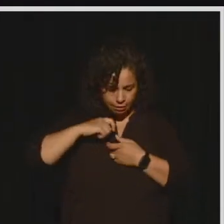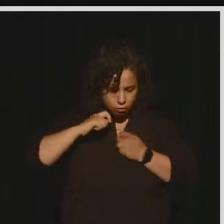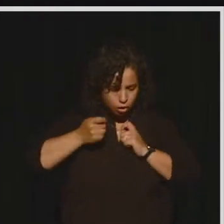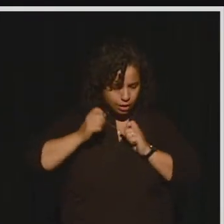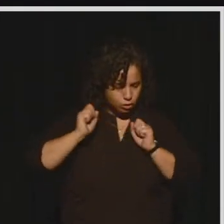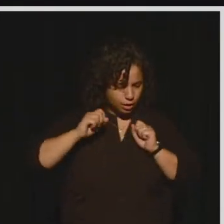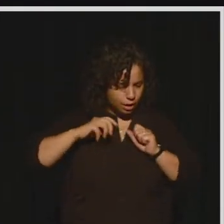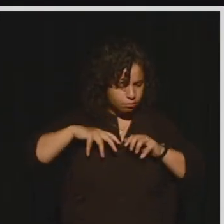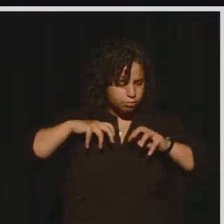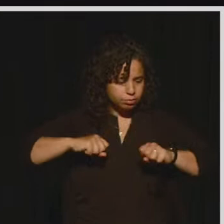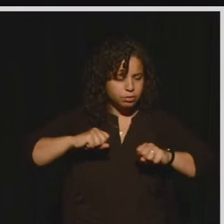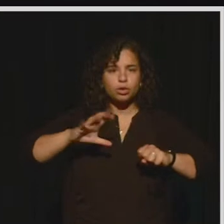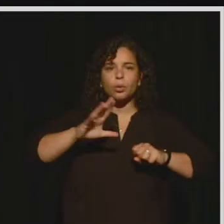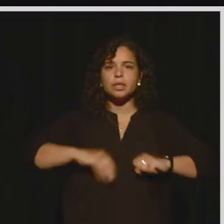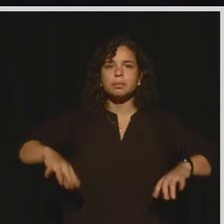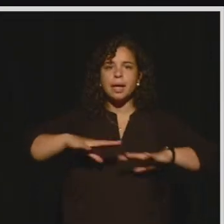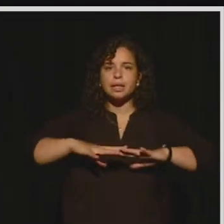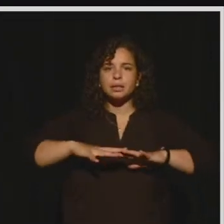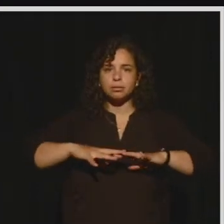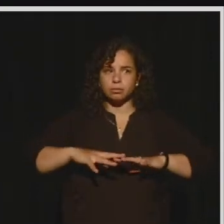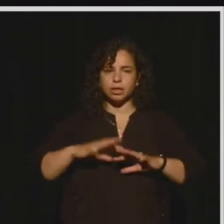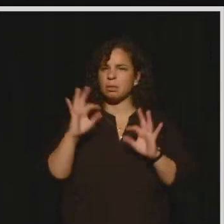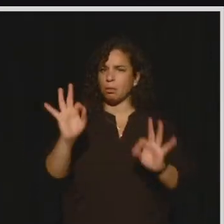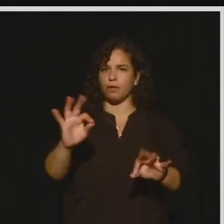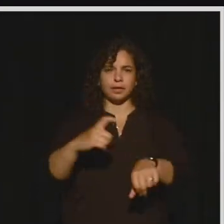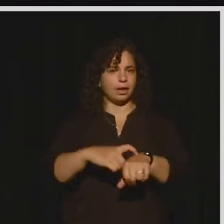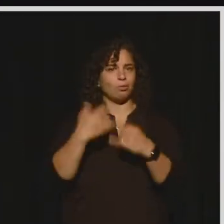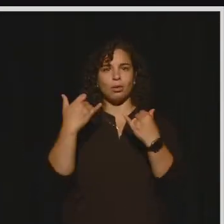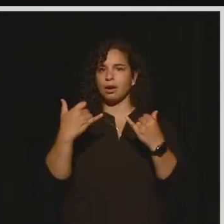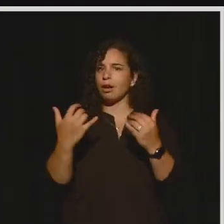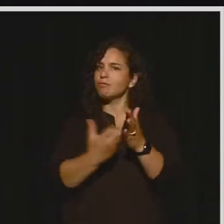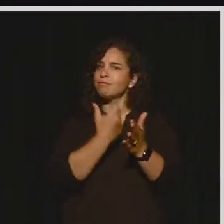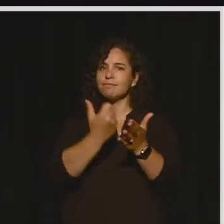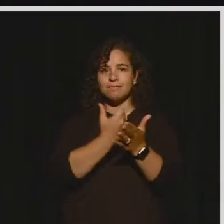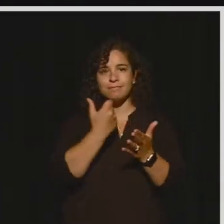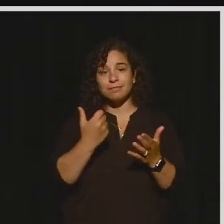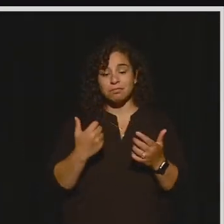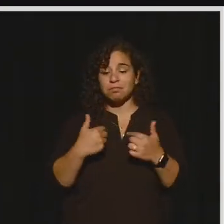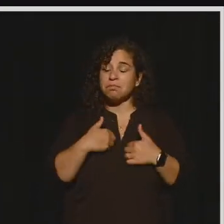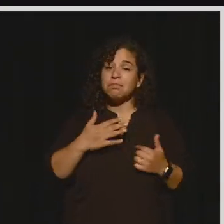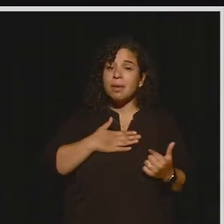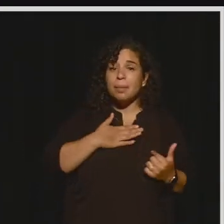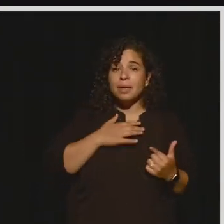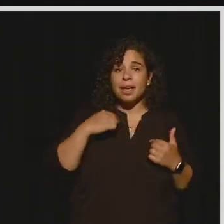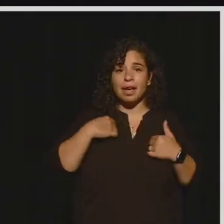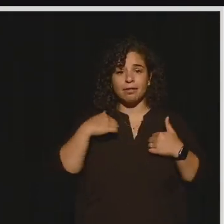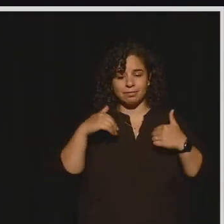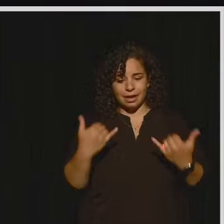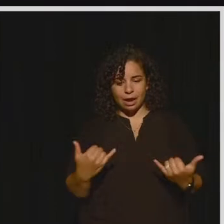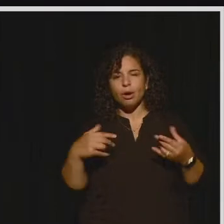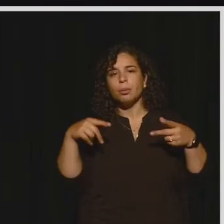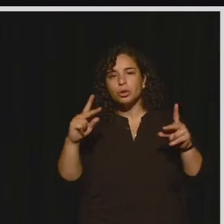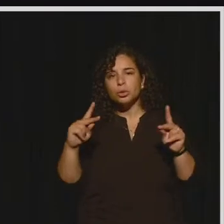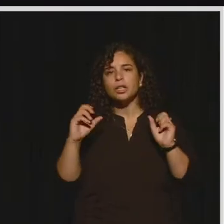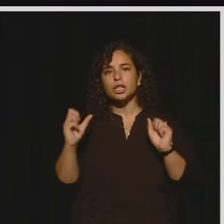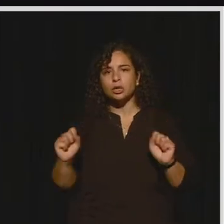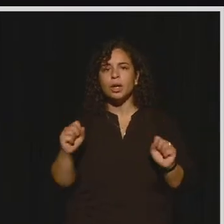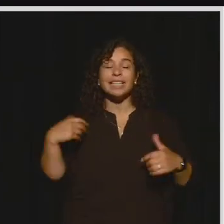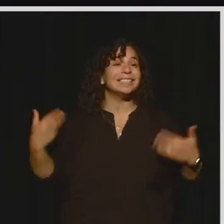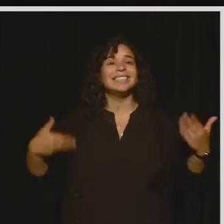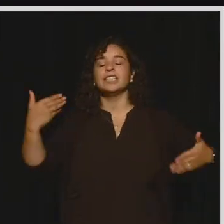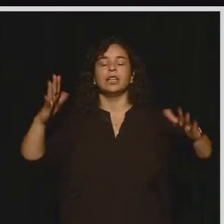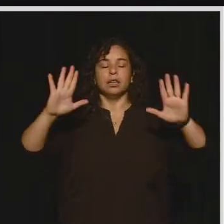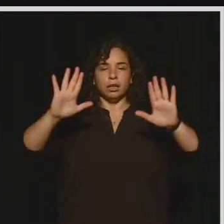your own space. So for me, I am very happy that we have this opportunity to really pause